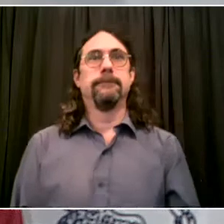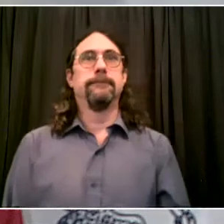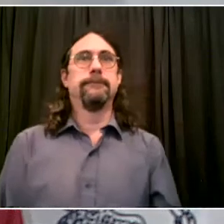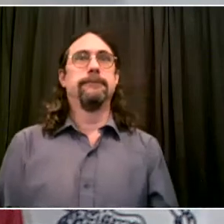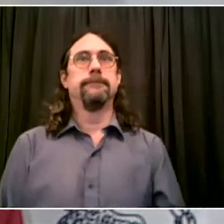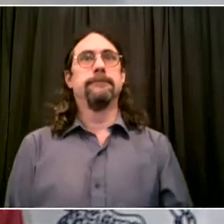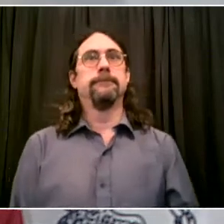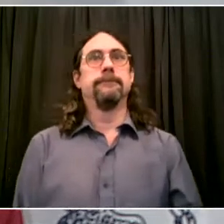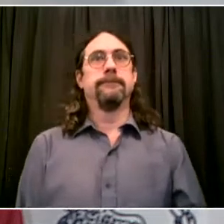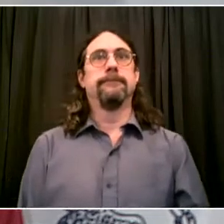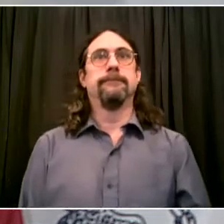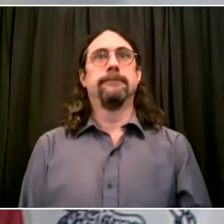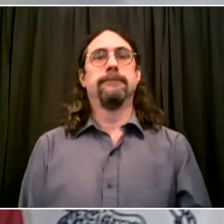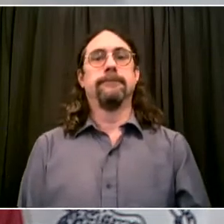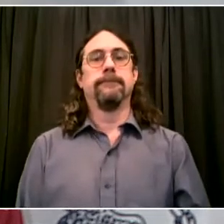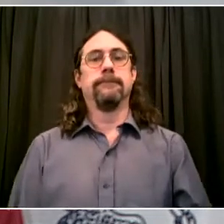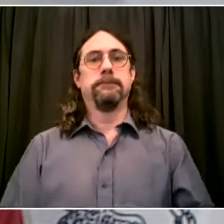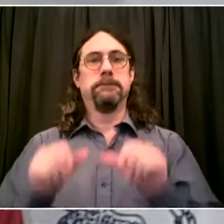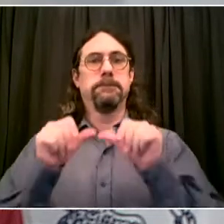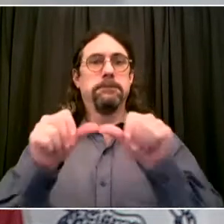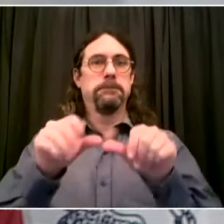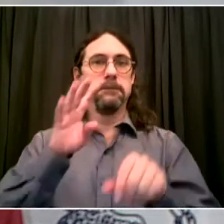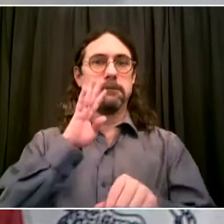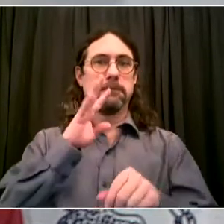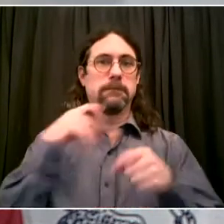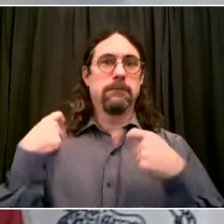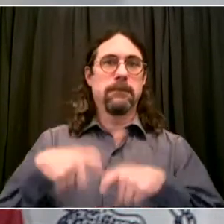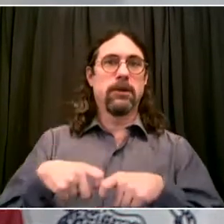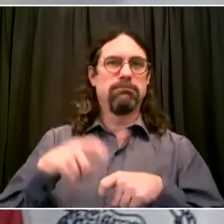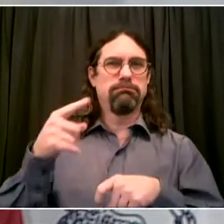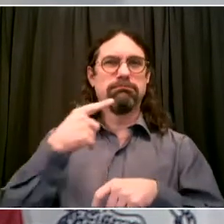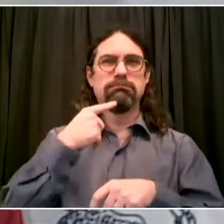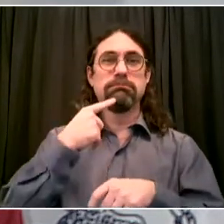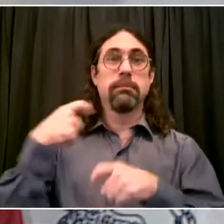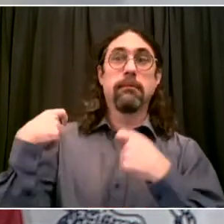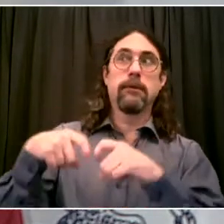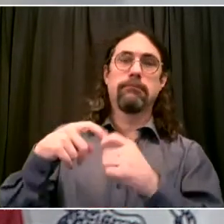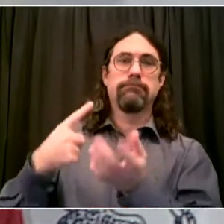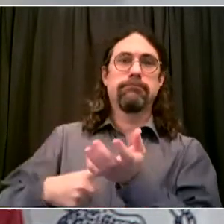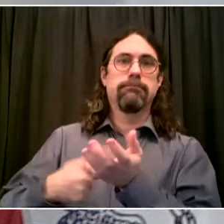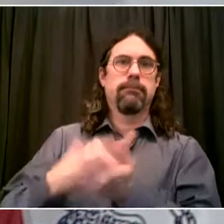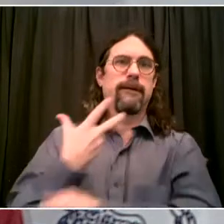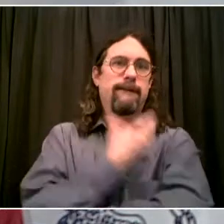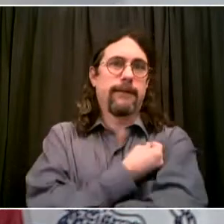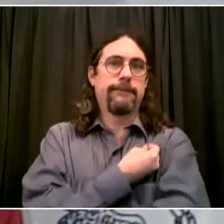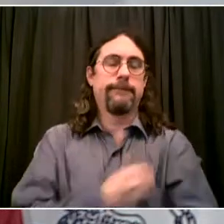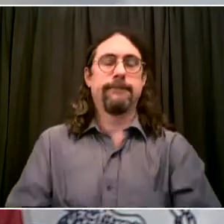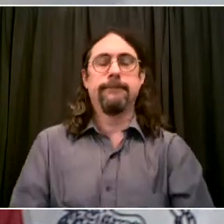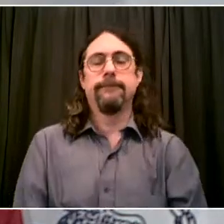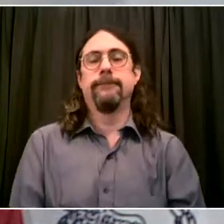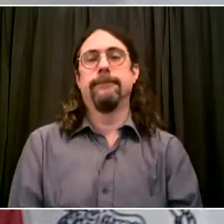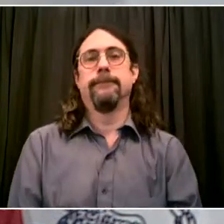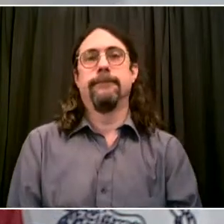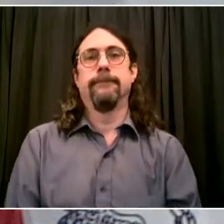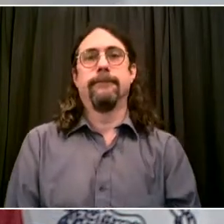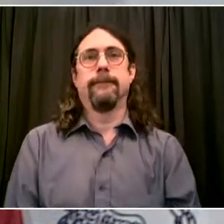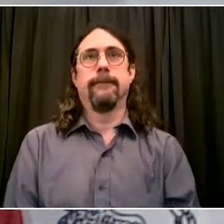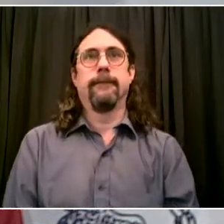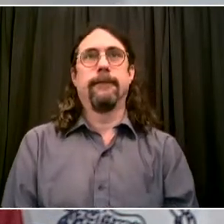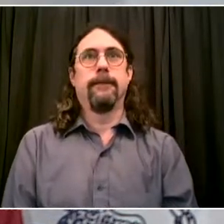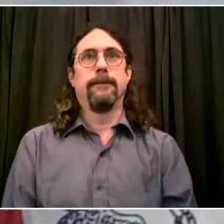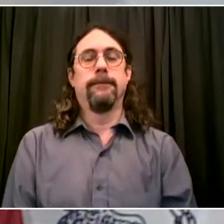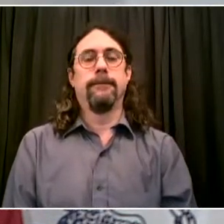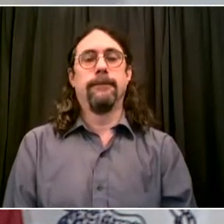mientras cumplimos nuestra promesa de vacunar 5 millones de neoyorquinos para